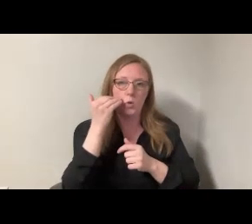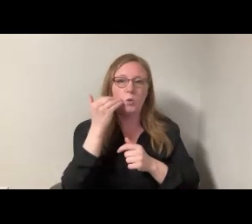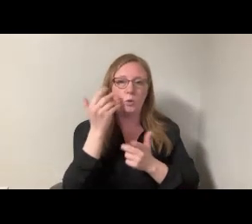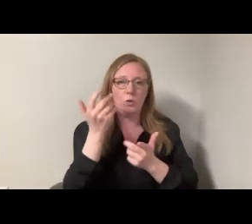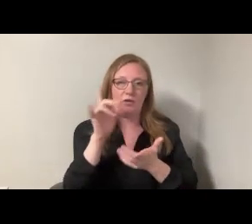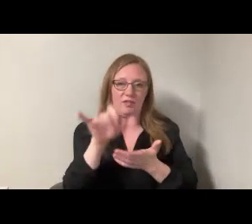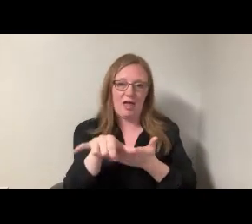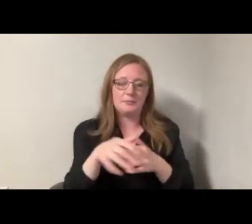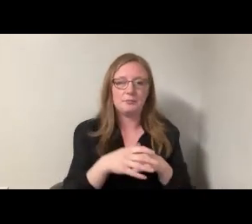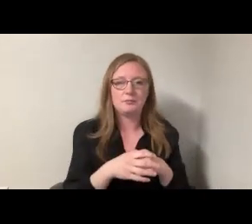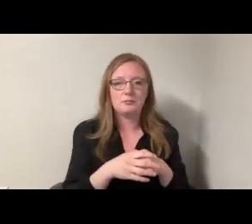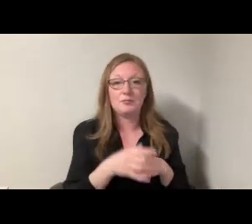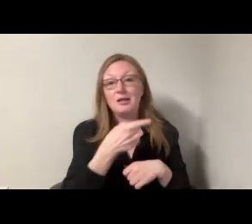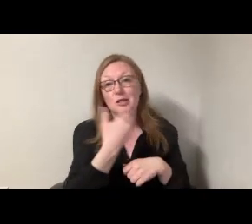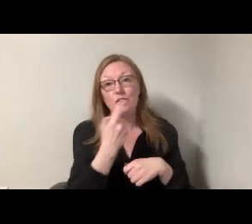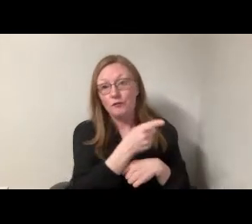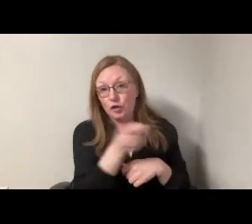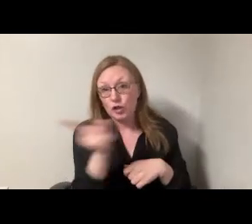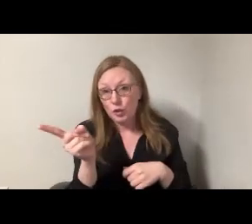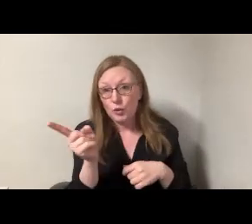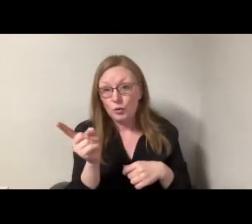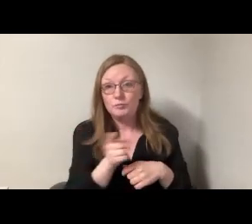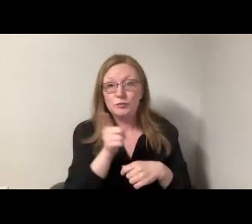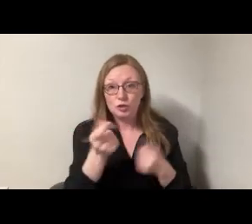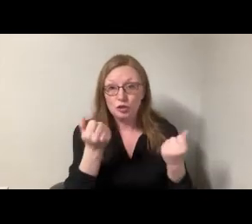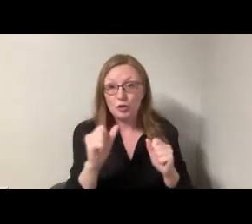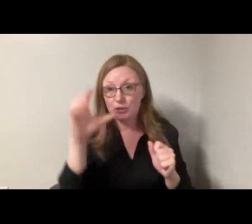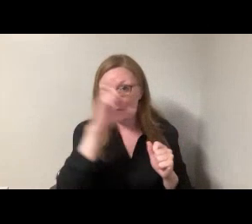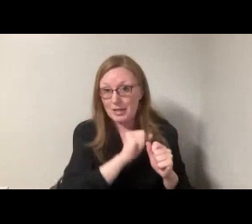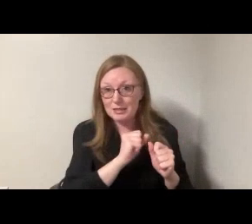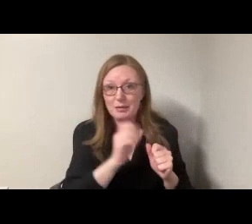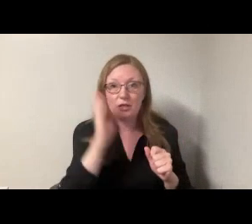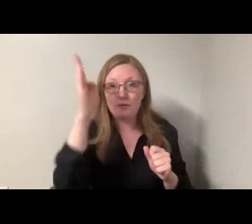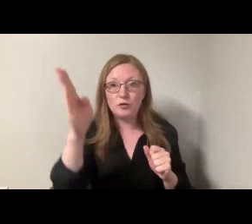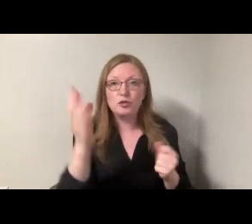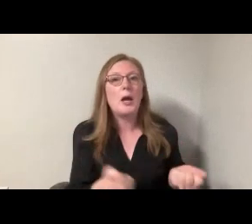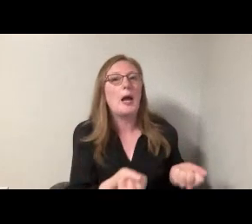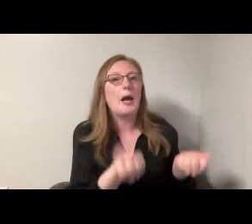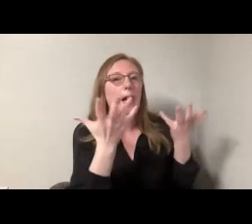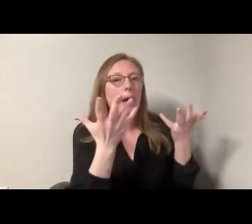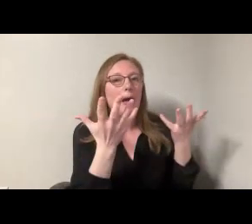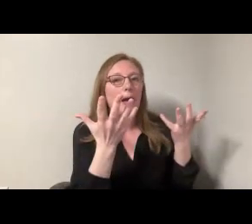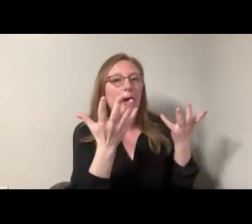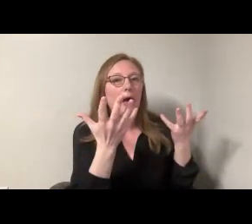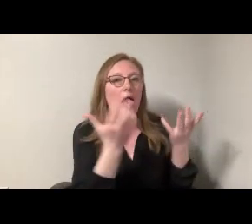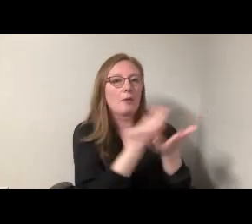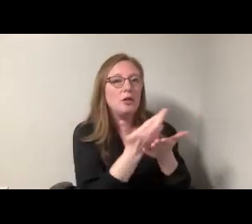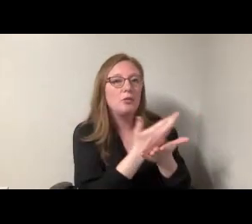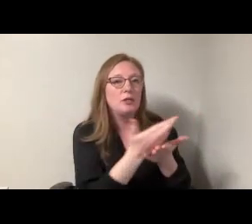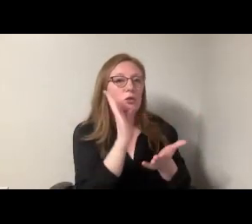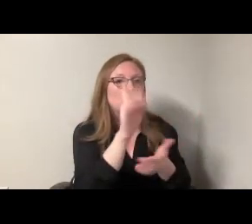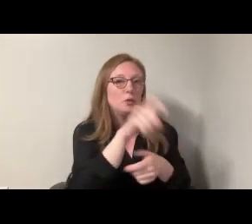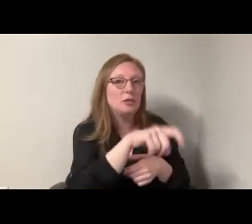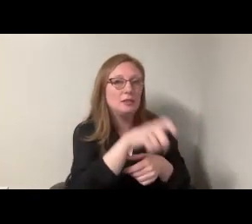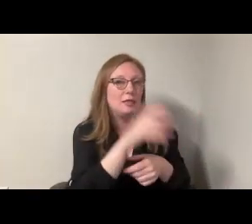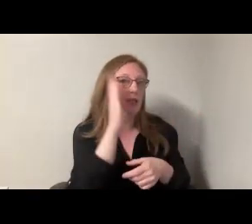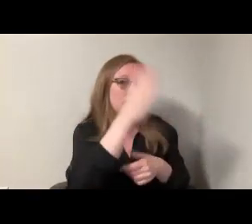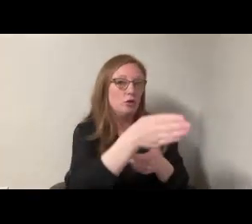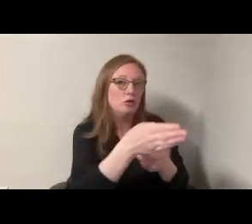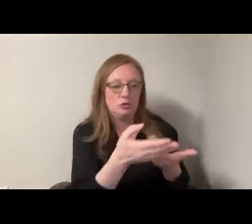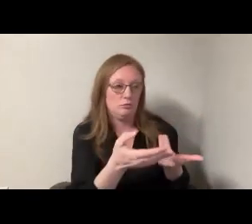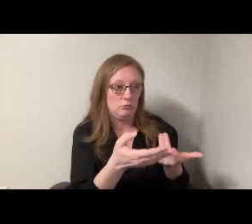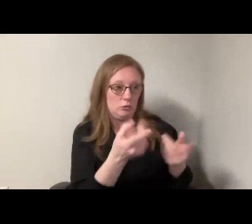So this is good for you as far as you're trying to estimate into the future what are the resources we're going to need in the future